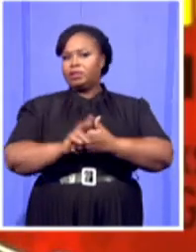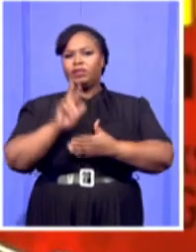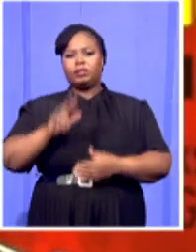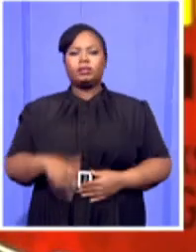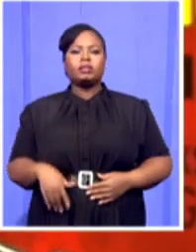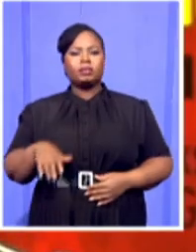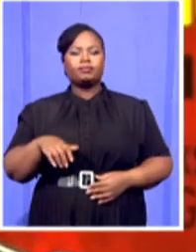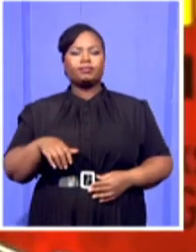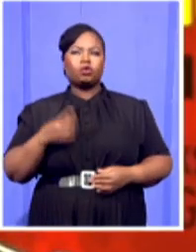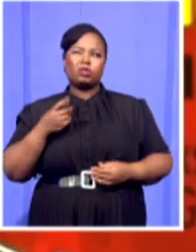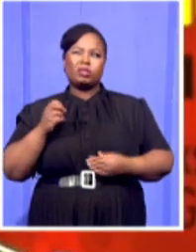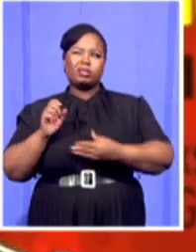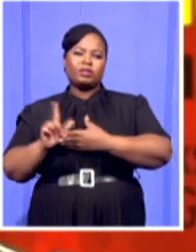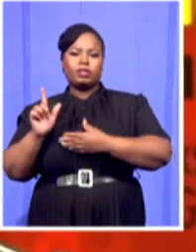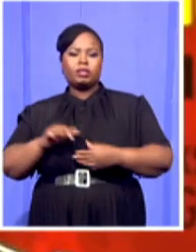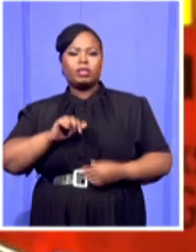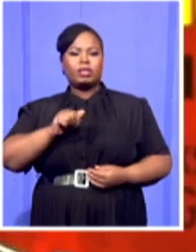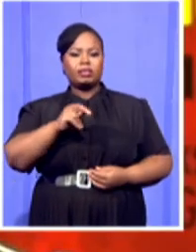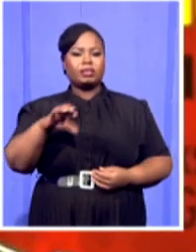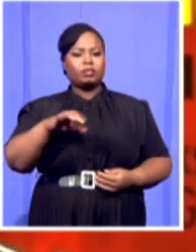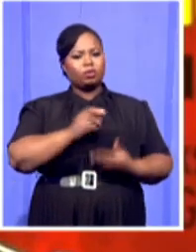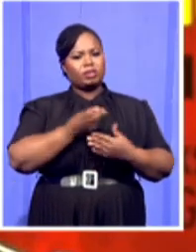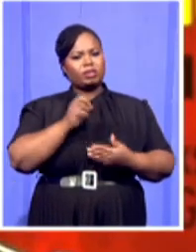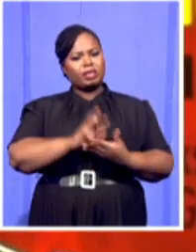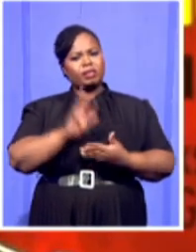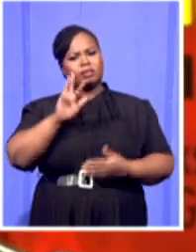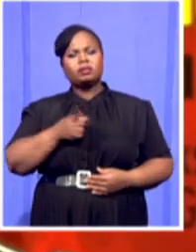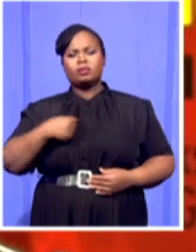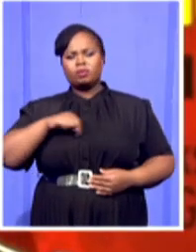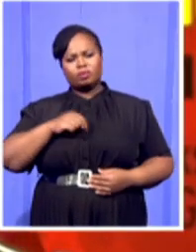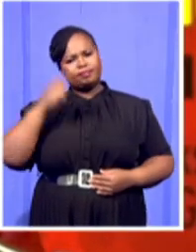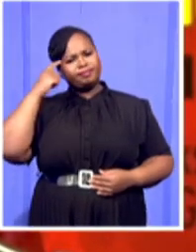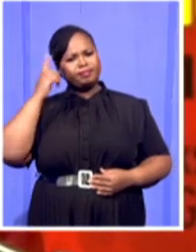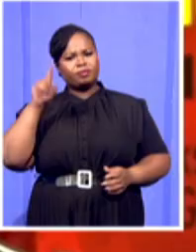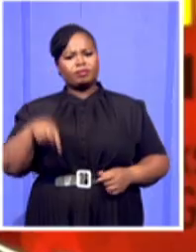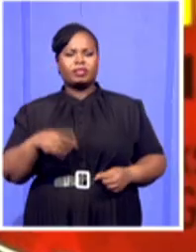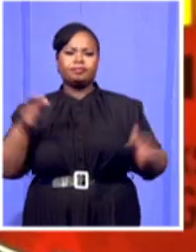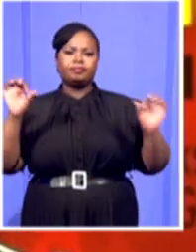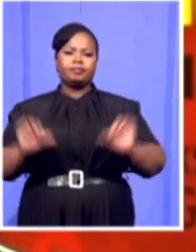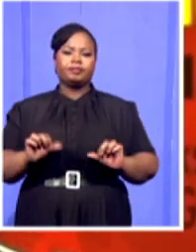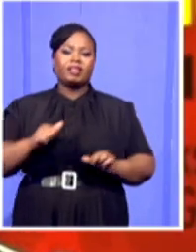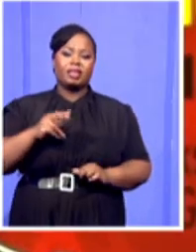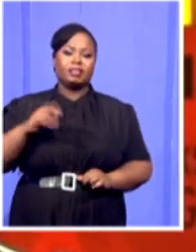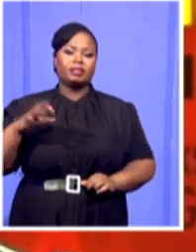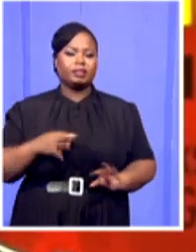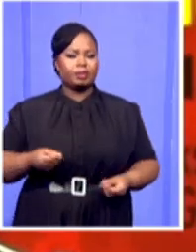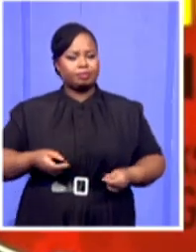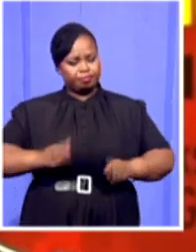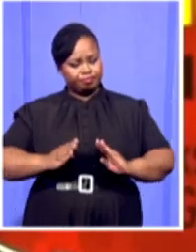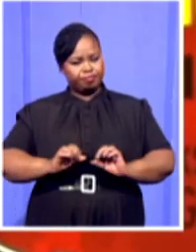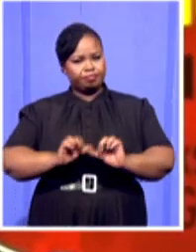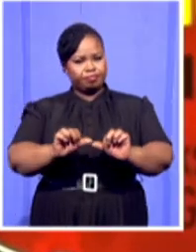ANC in 2019. That is why we think we need to help to restore the ANC to its path,